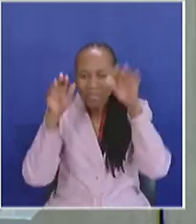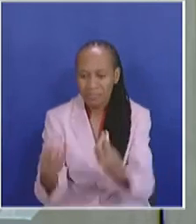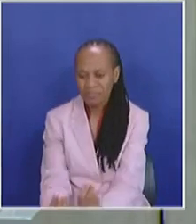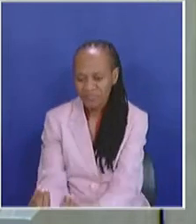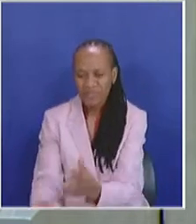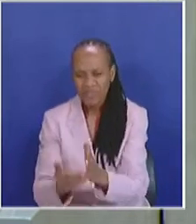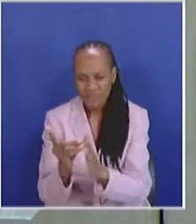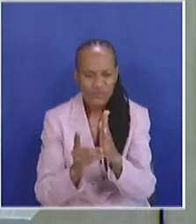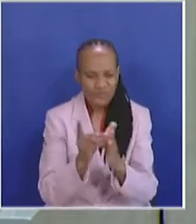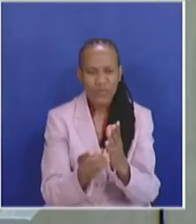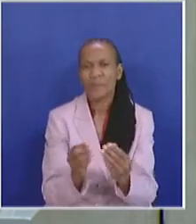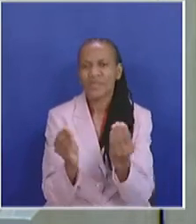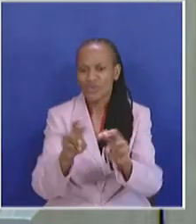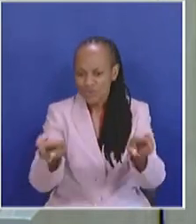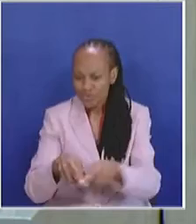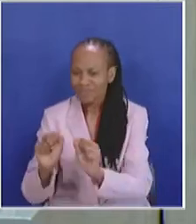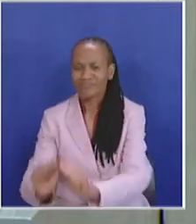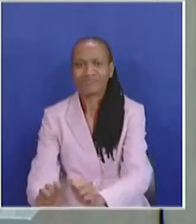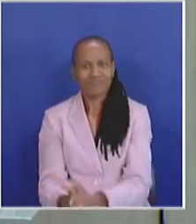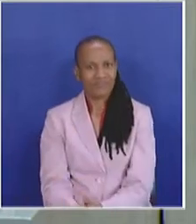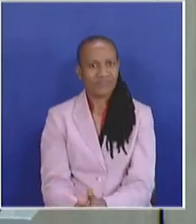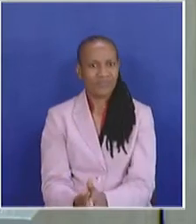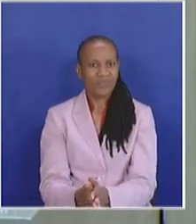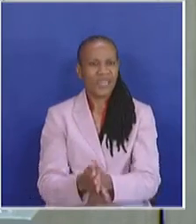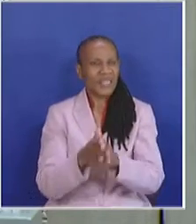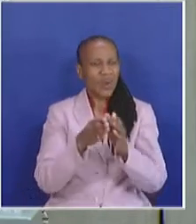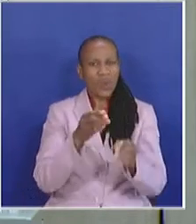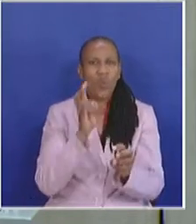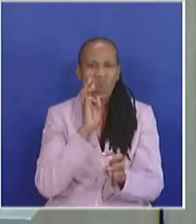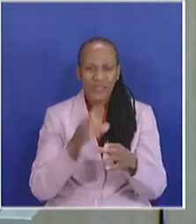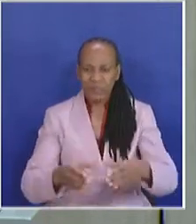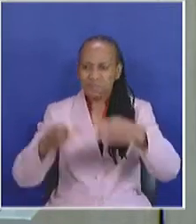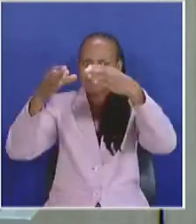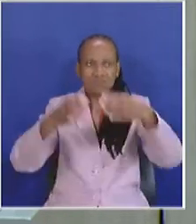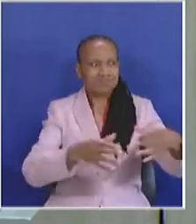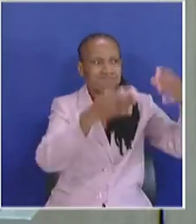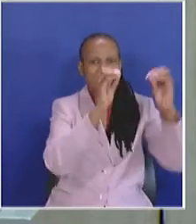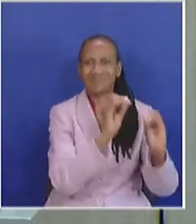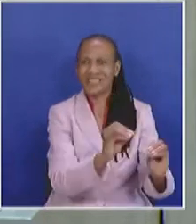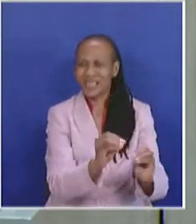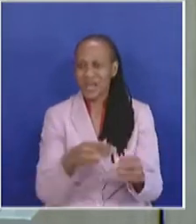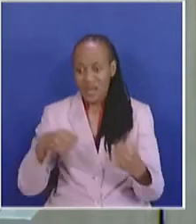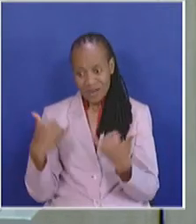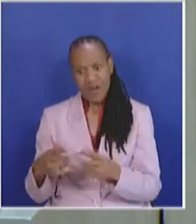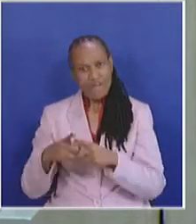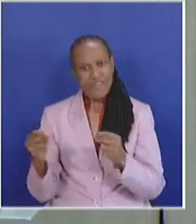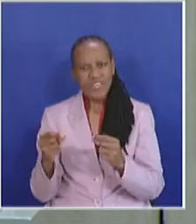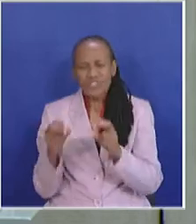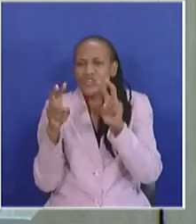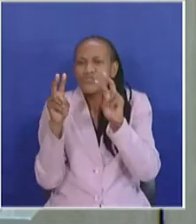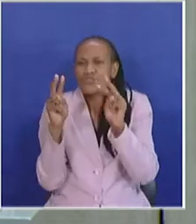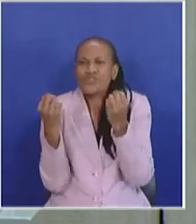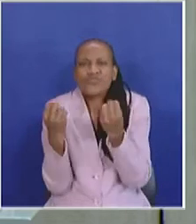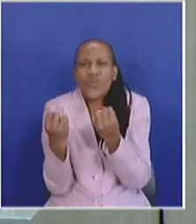and education, ablution facilities and septic tanks. We have recently initiated Smart Classrooms of the Future